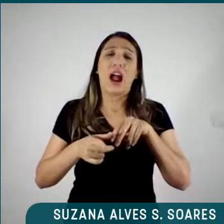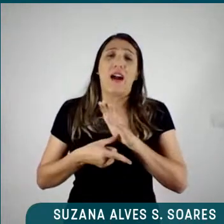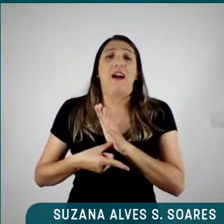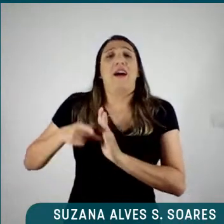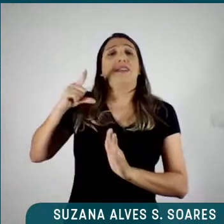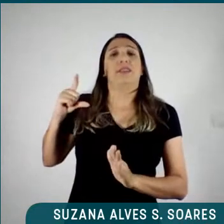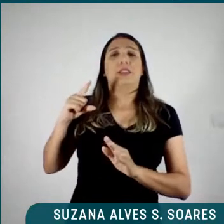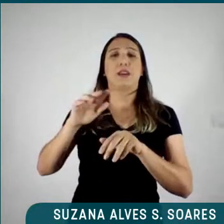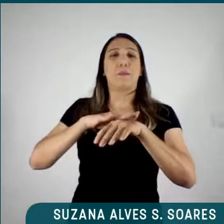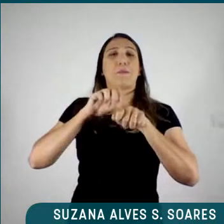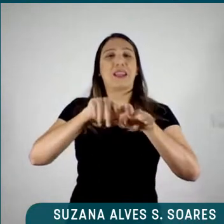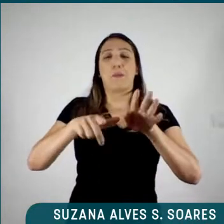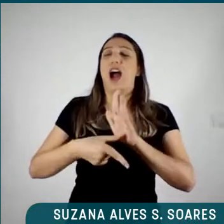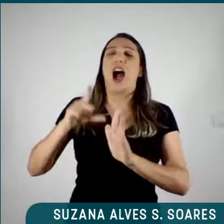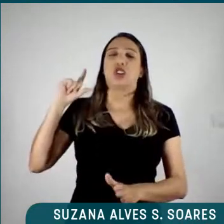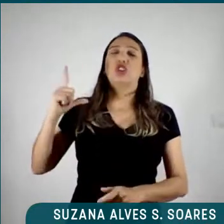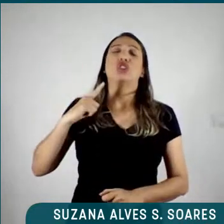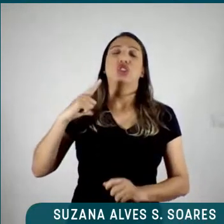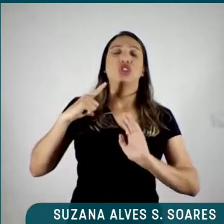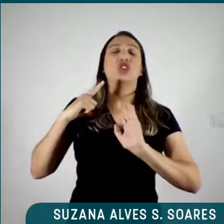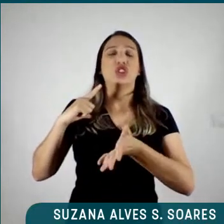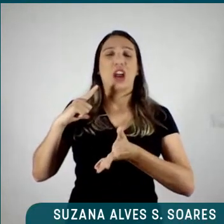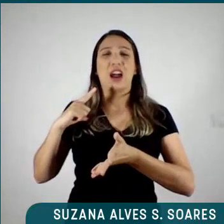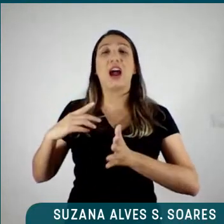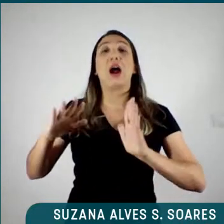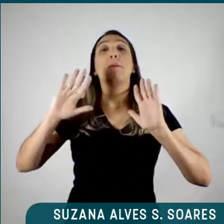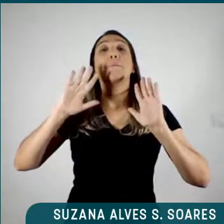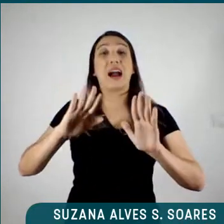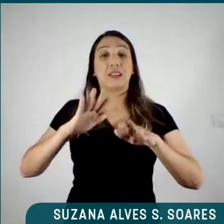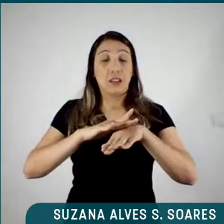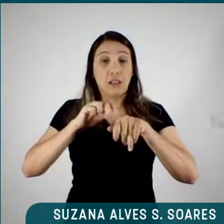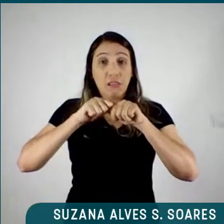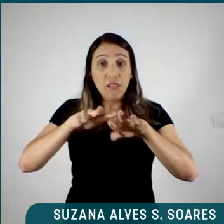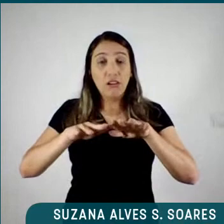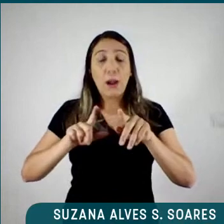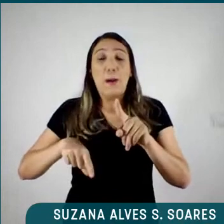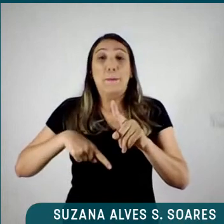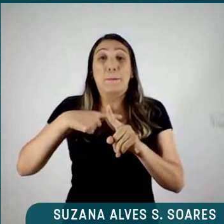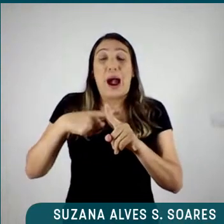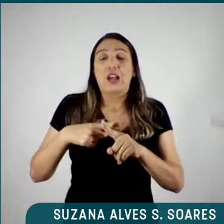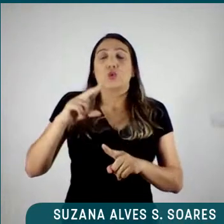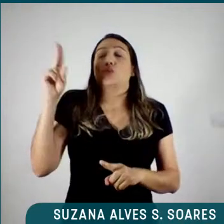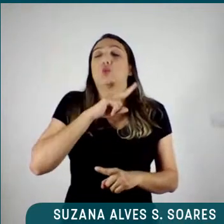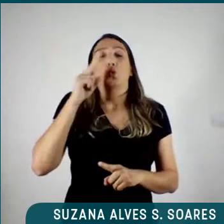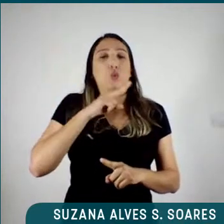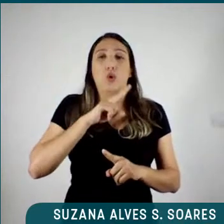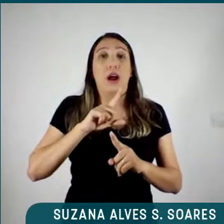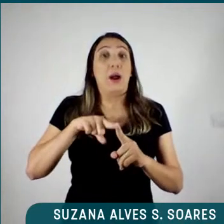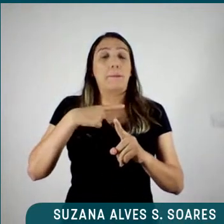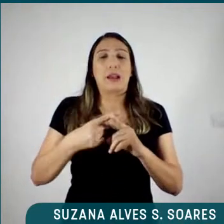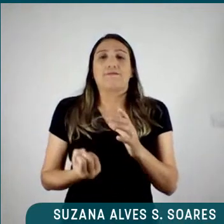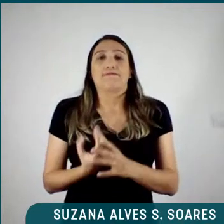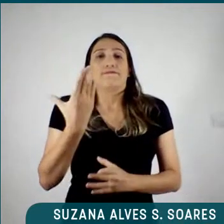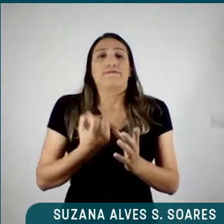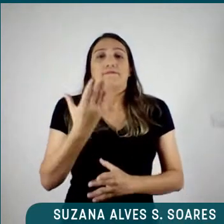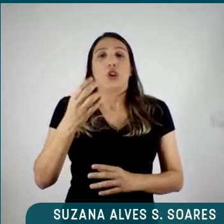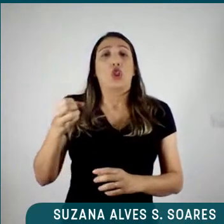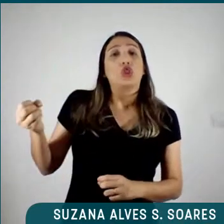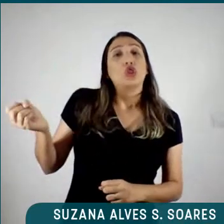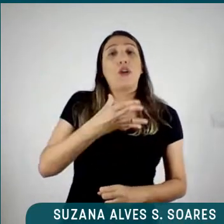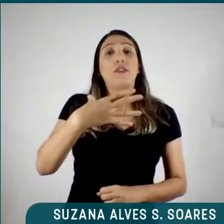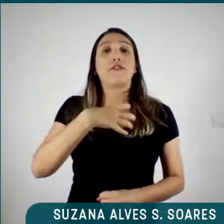by Débora, gender equality came prior to the pandemic. But the